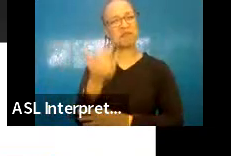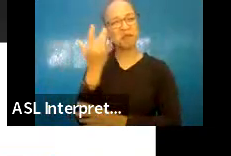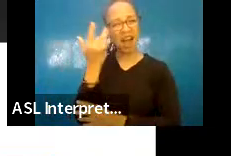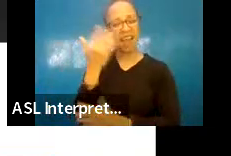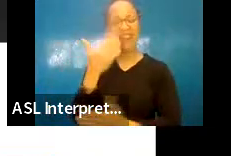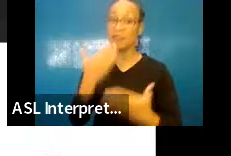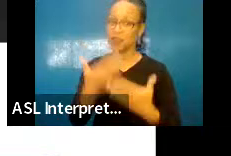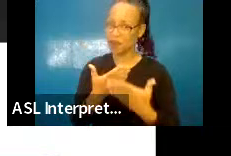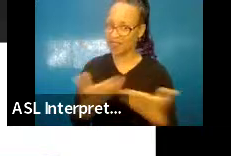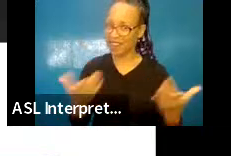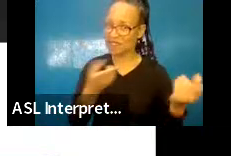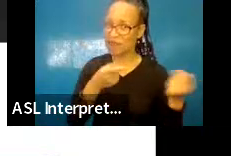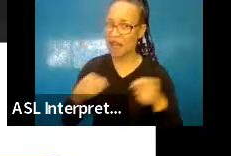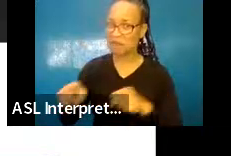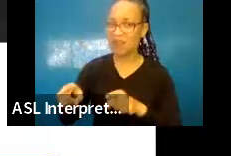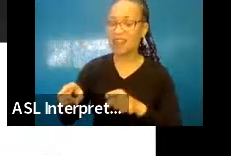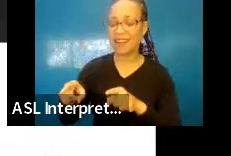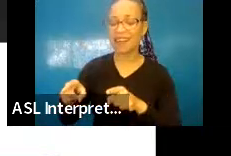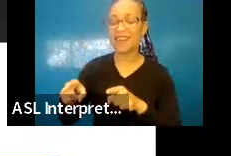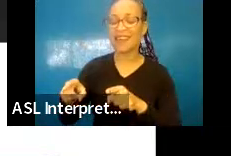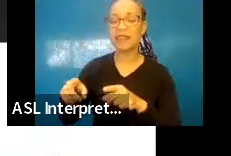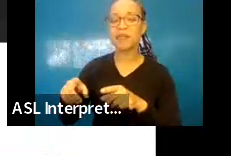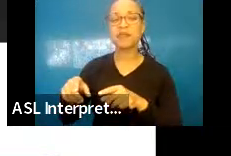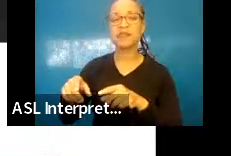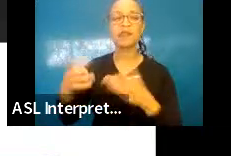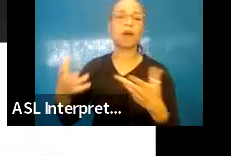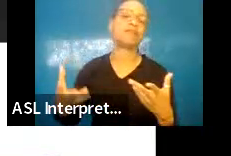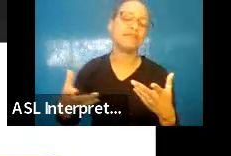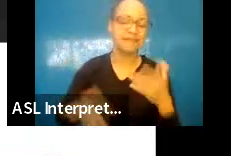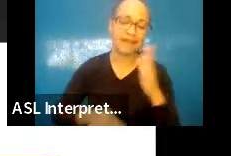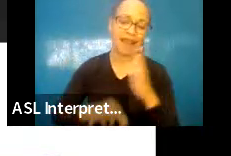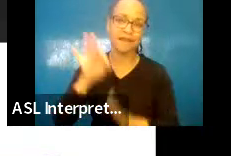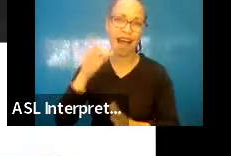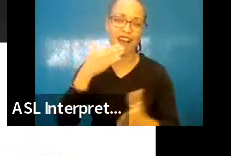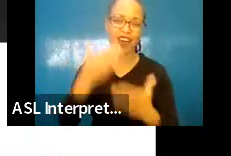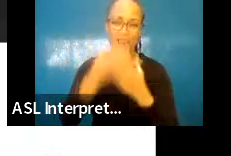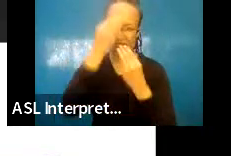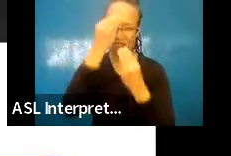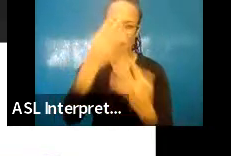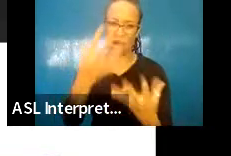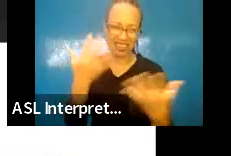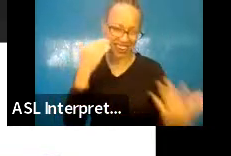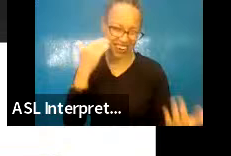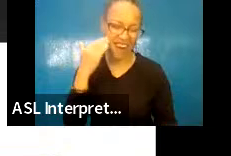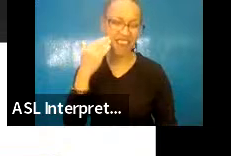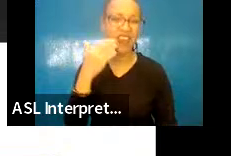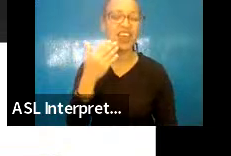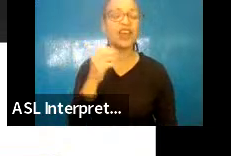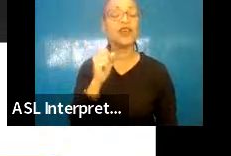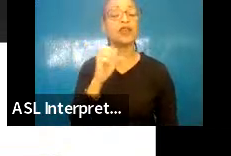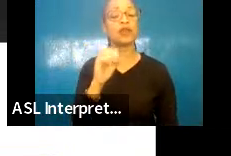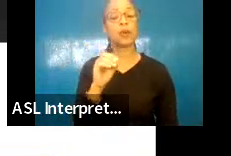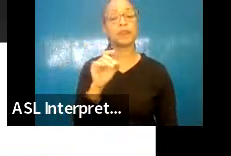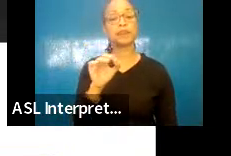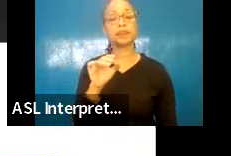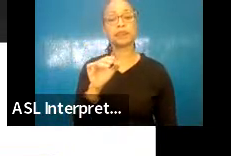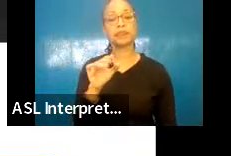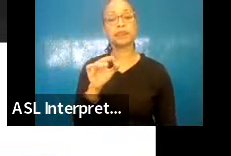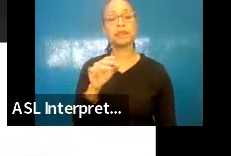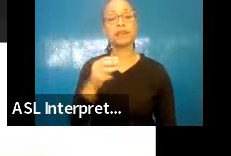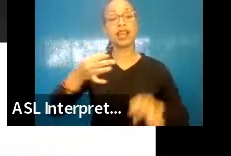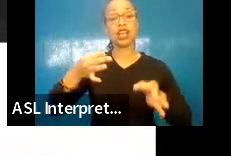have been happening. We all are still, I think, we got to find good news somewhere. And the elevation of